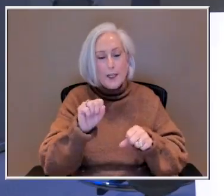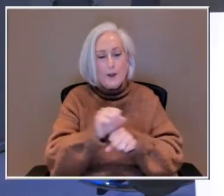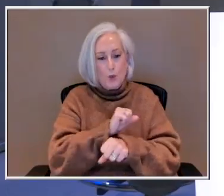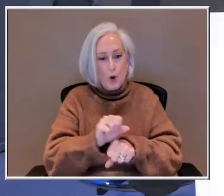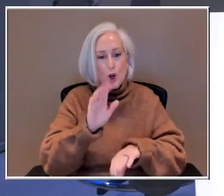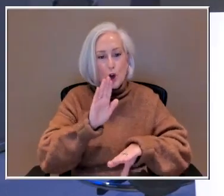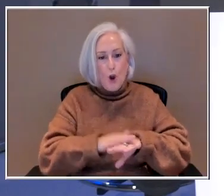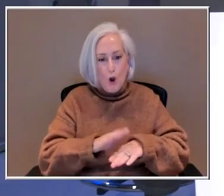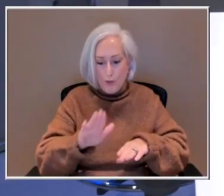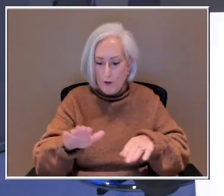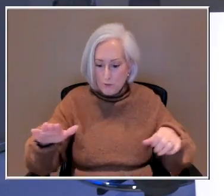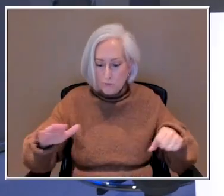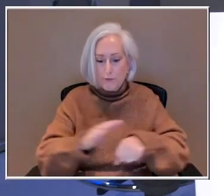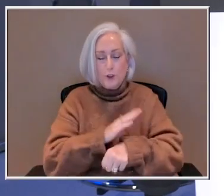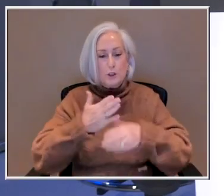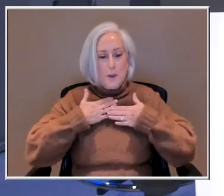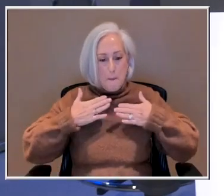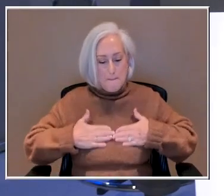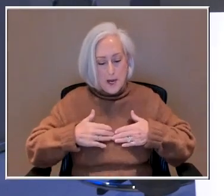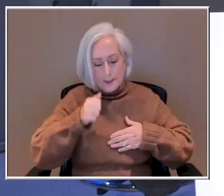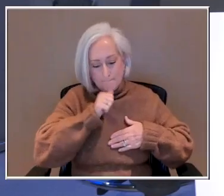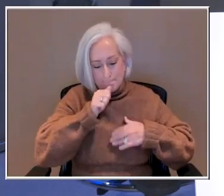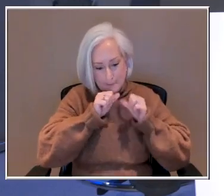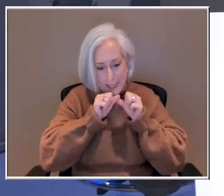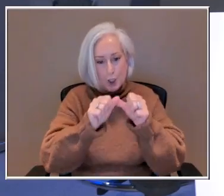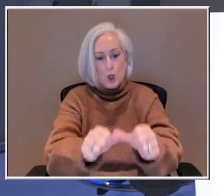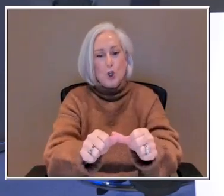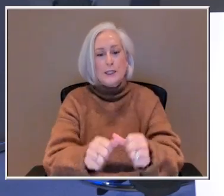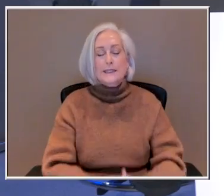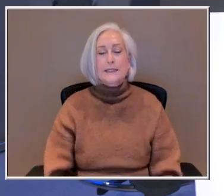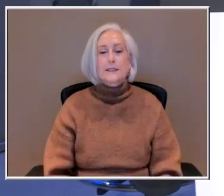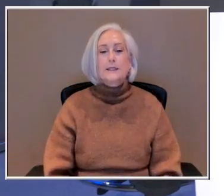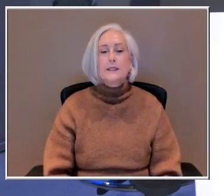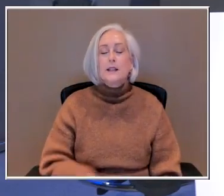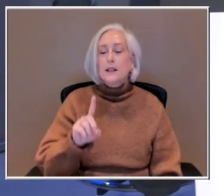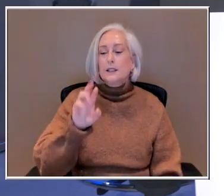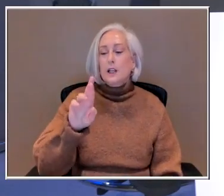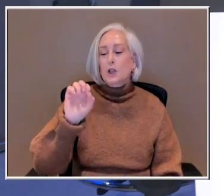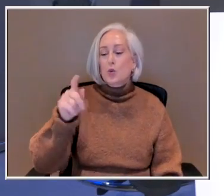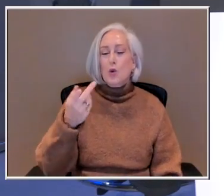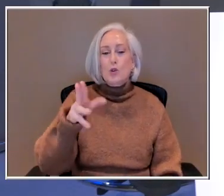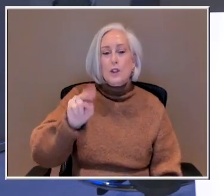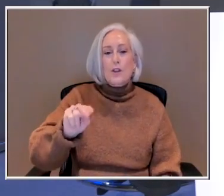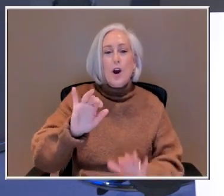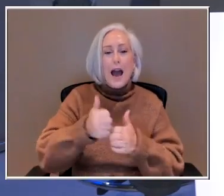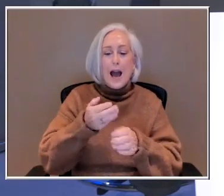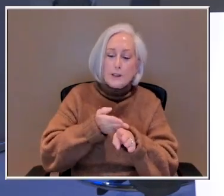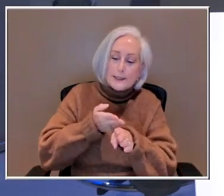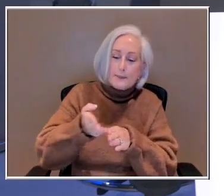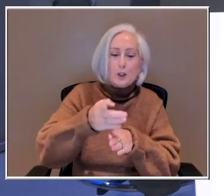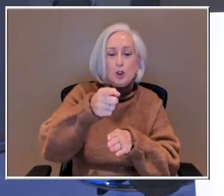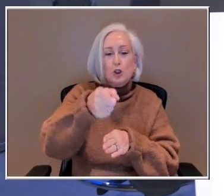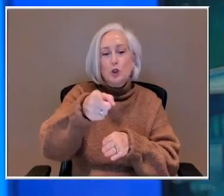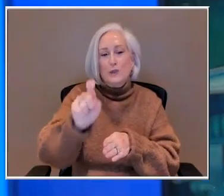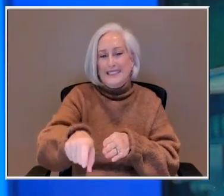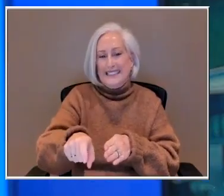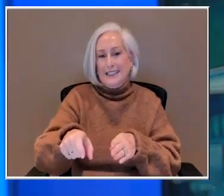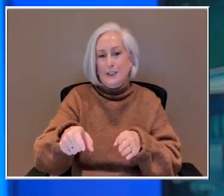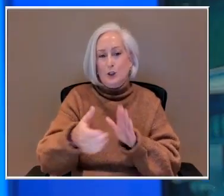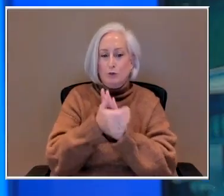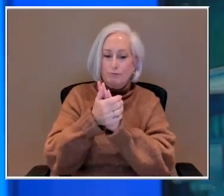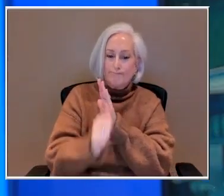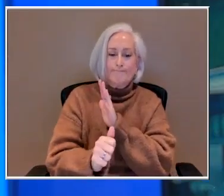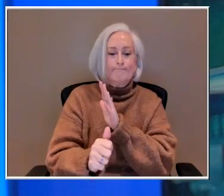brag on yourself just a little bit. How specialized do you have to be able to do a surgery like this?